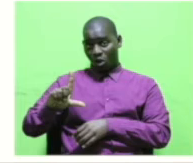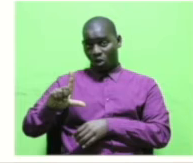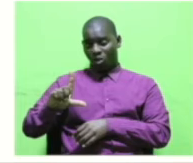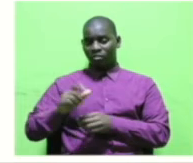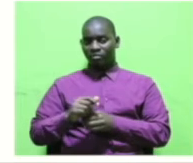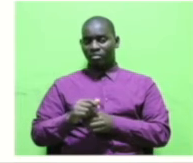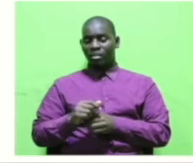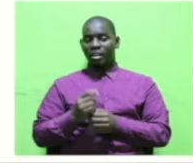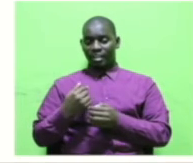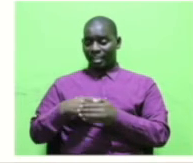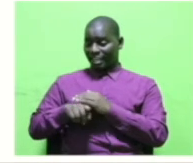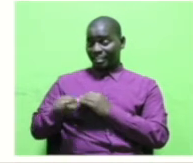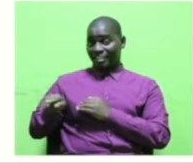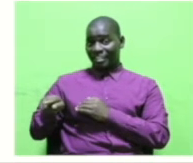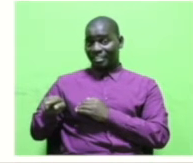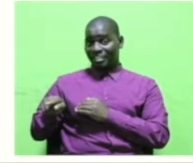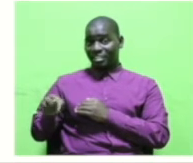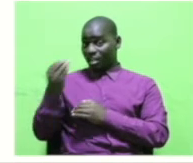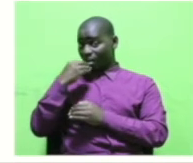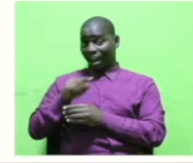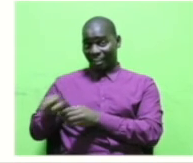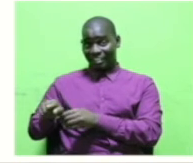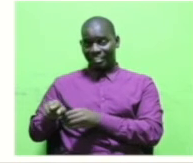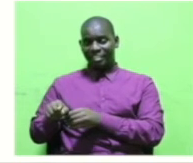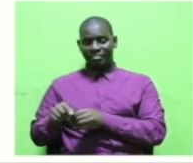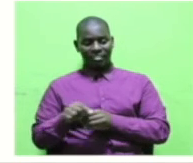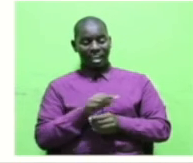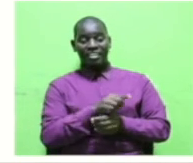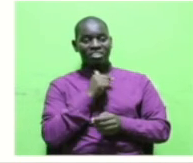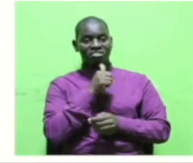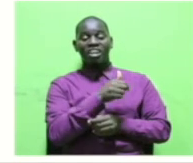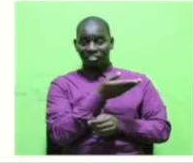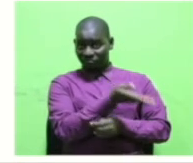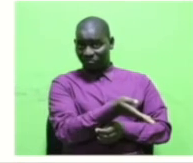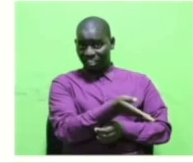right ventricle and the left ventricle. The left chamber and